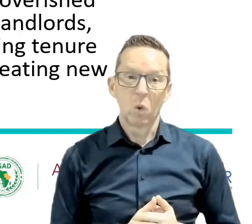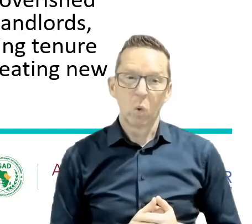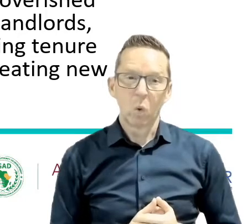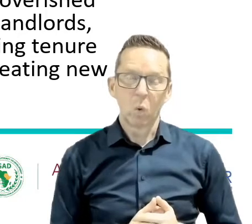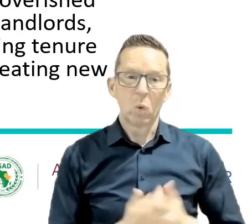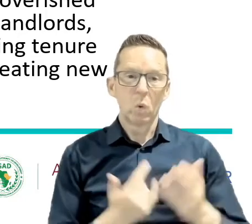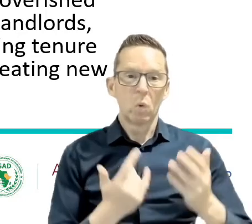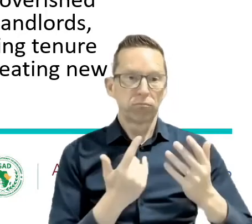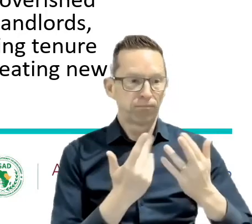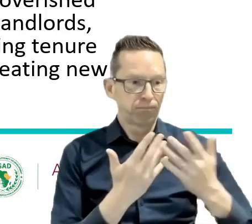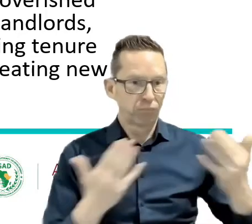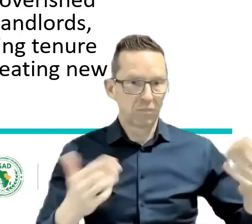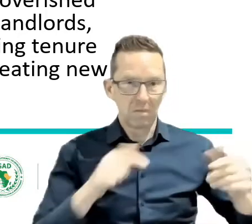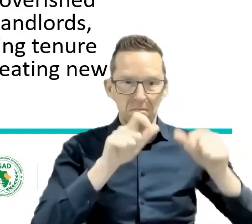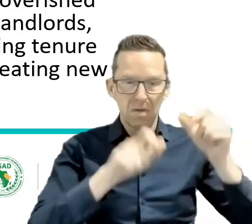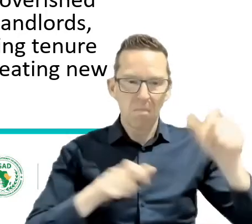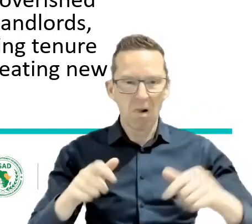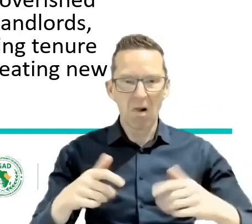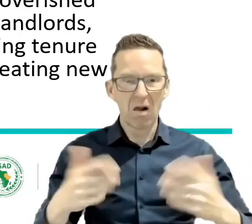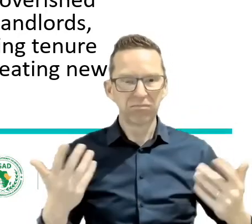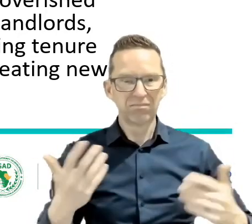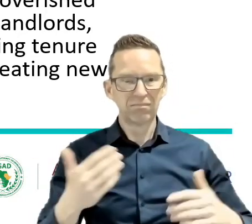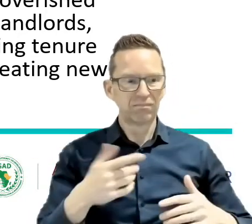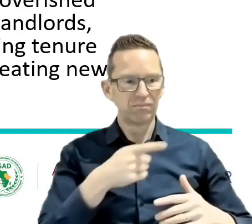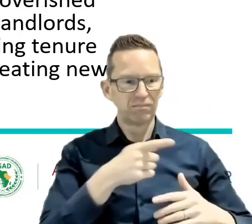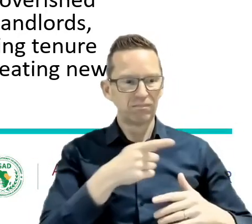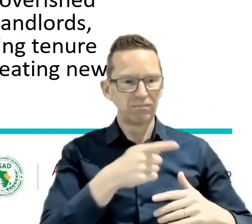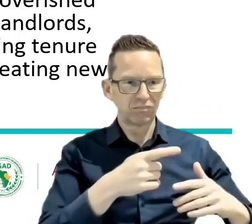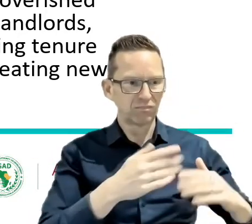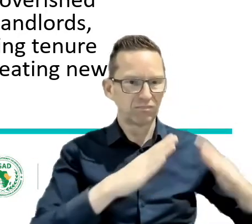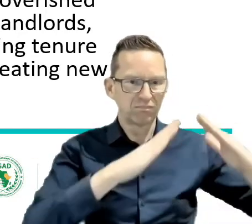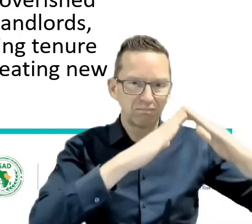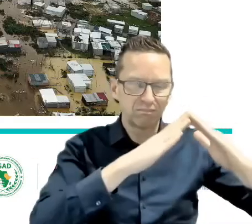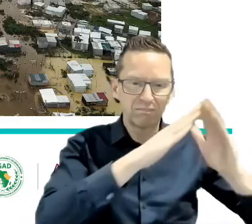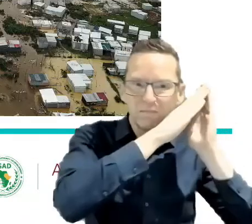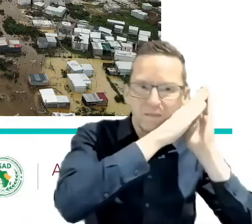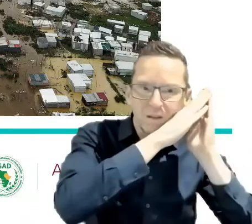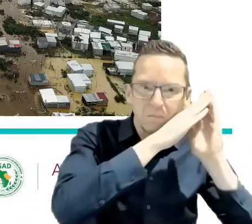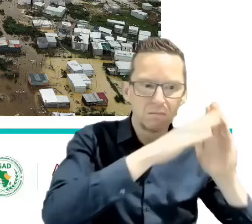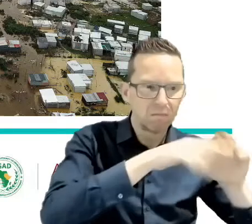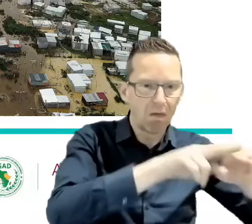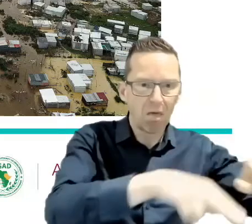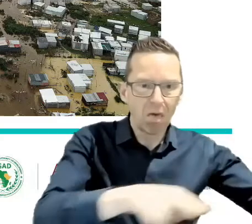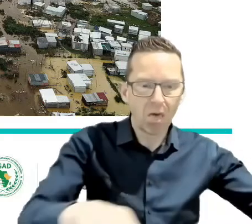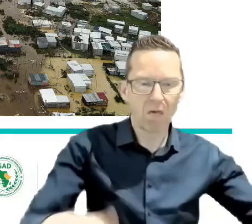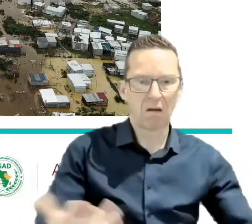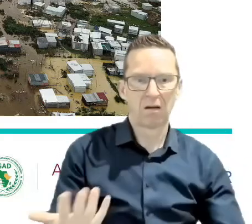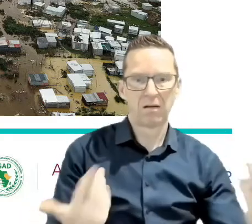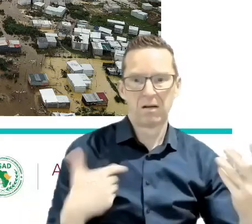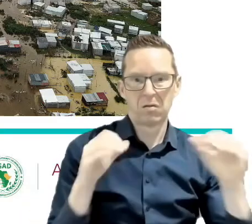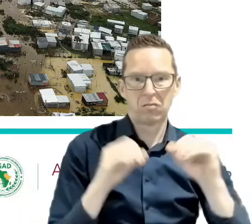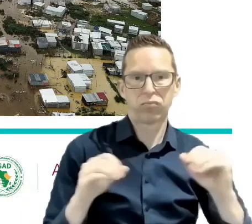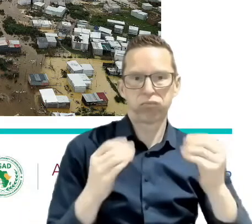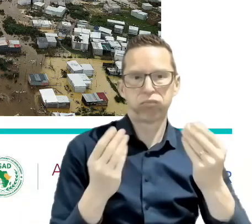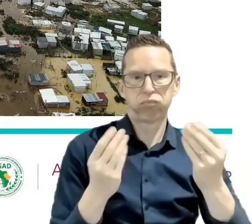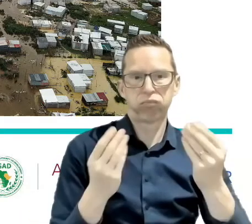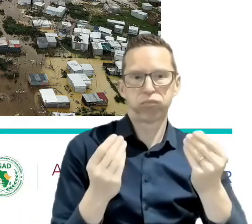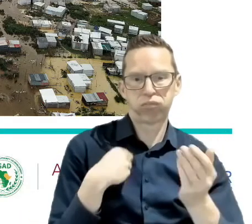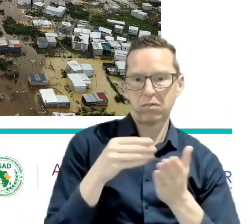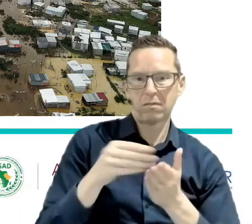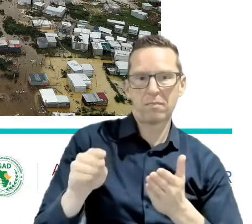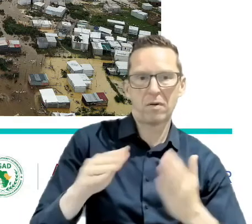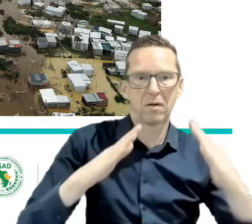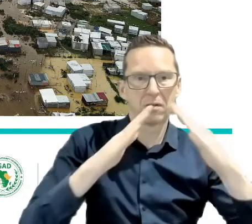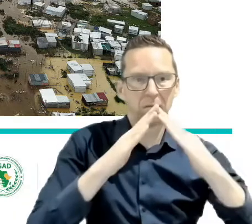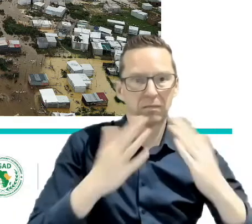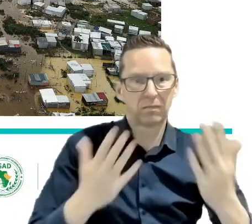conditions of vulnerability. So on the next slide, you can see the result. If we go to that, and really